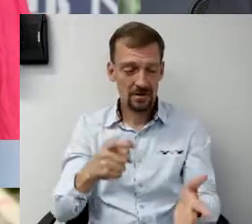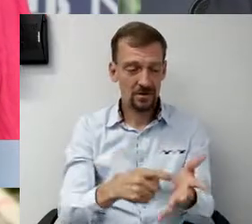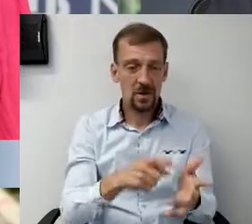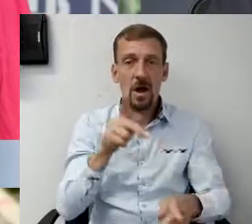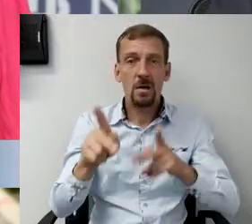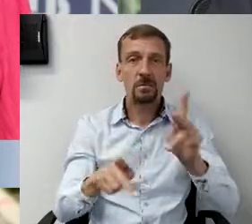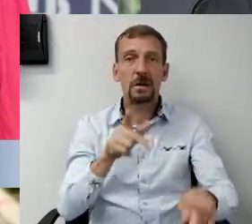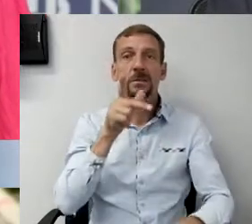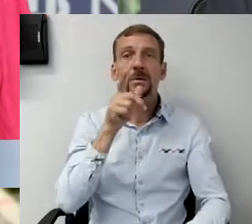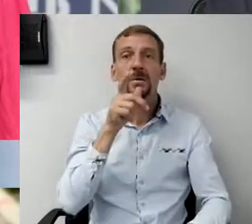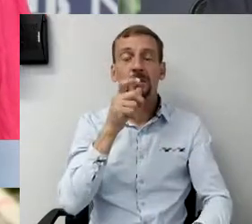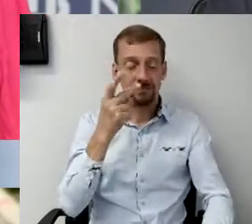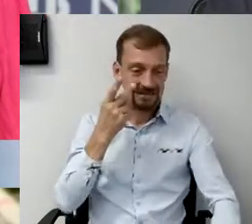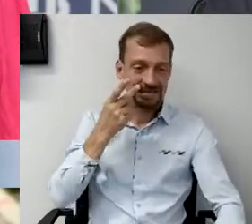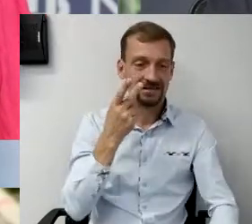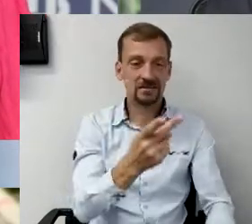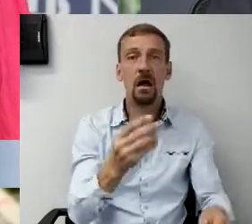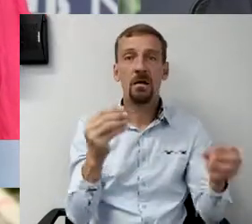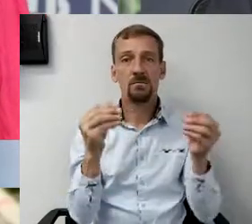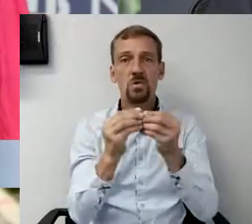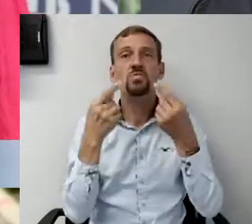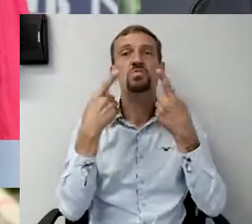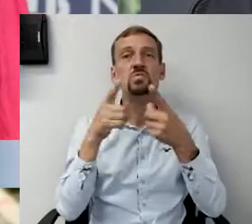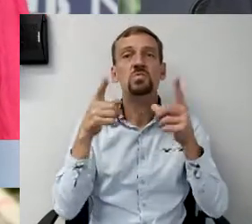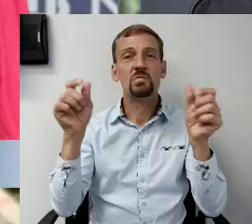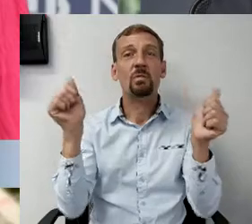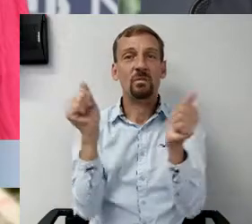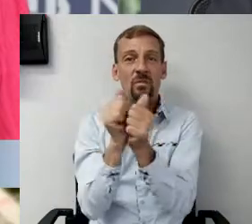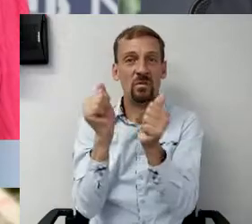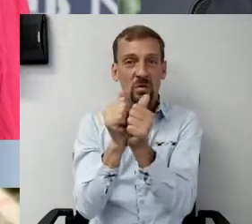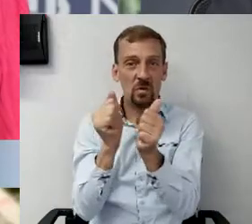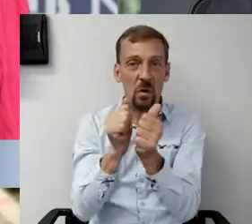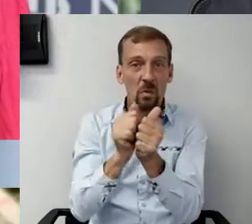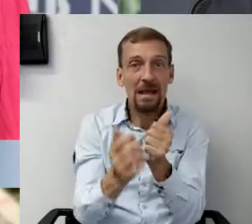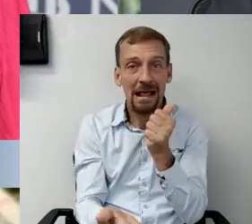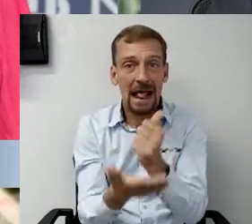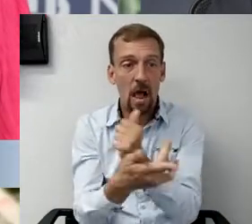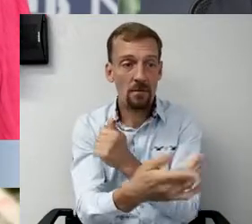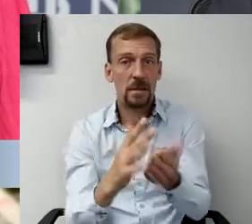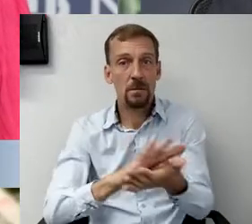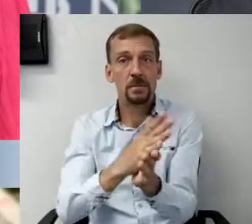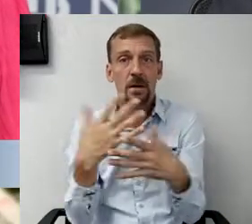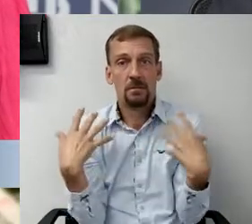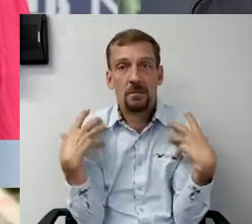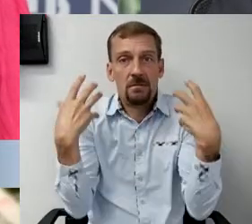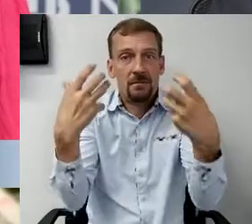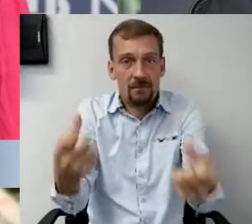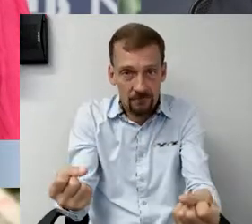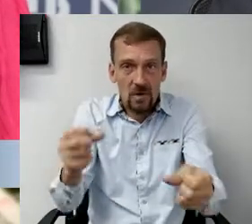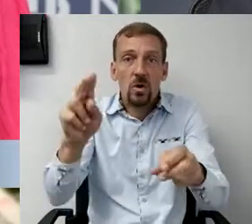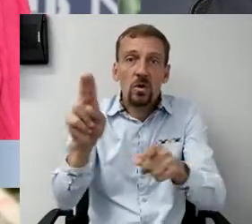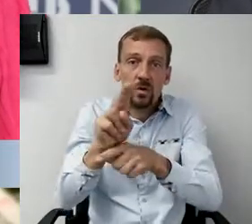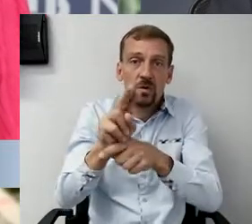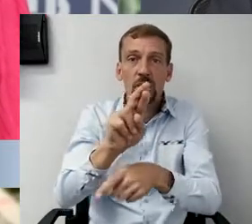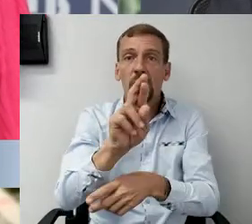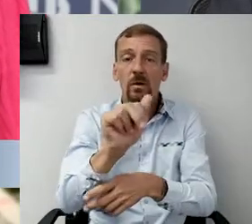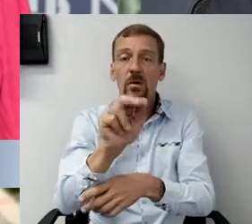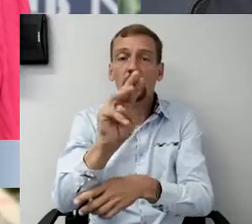in taking care of hospitalized patients, using remdesivir, an antiviral, using